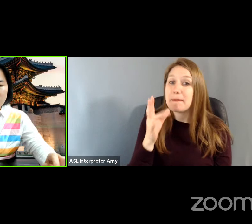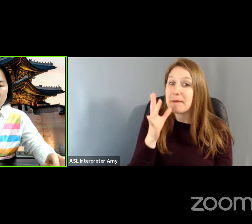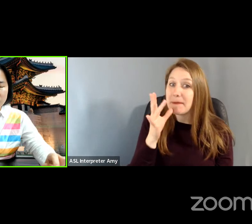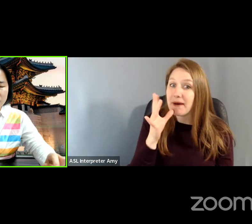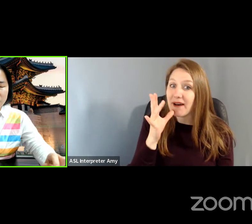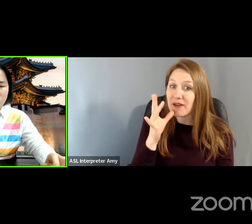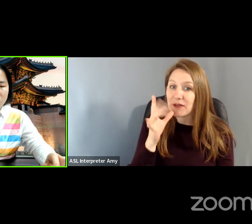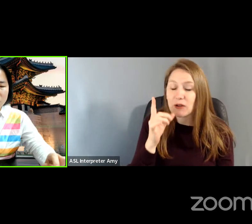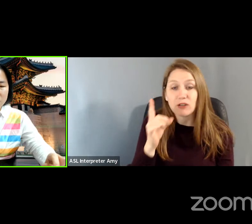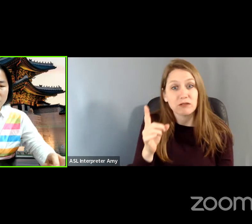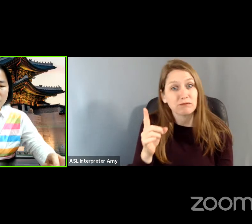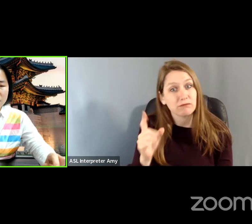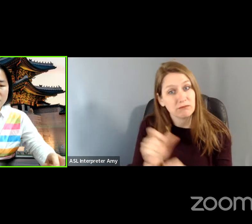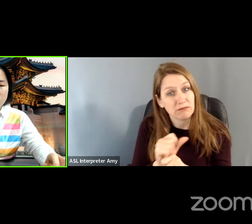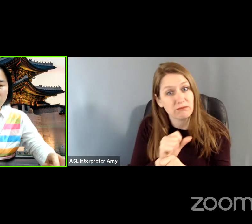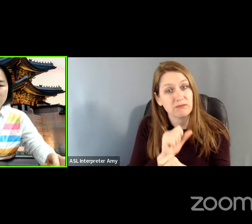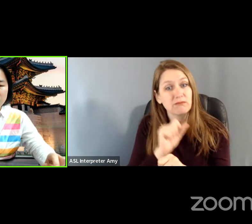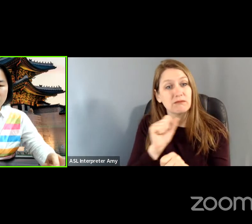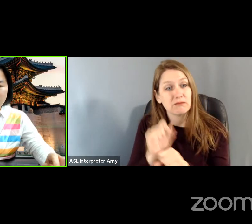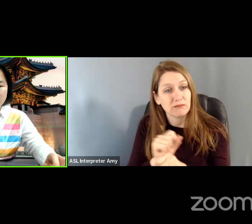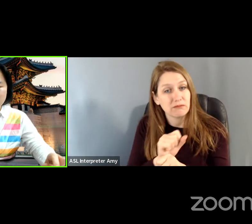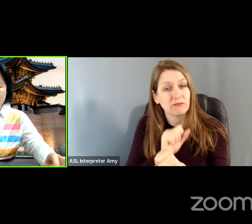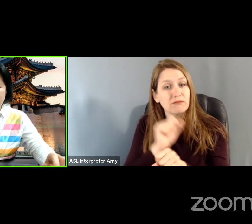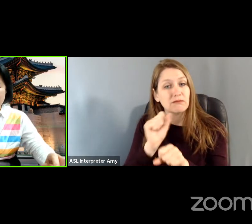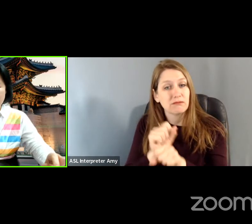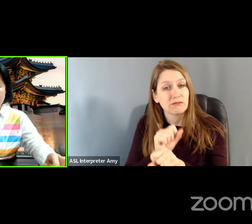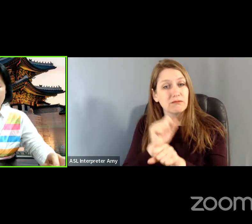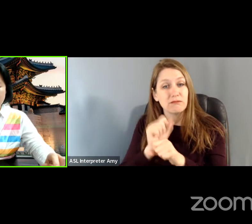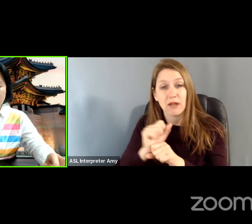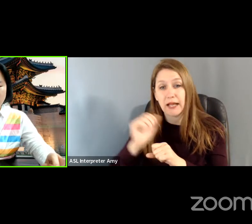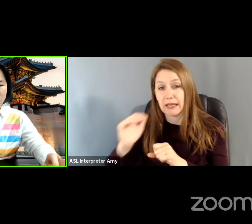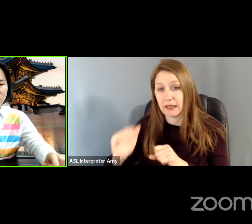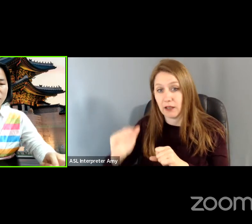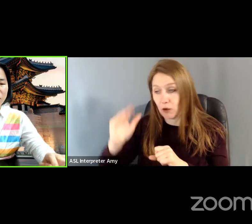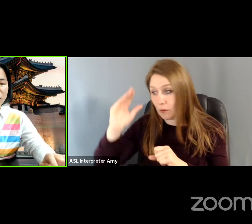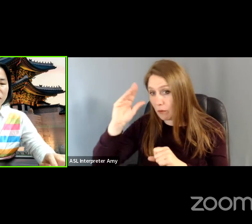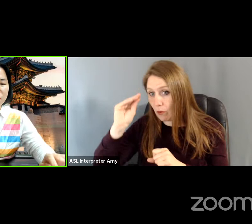hard living with her little brother and sister.